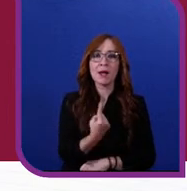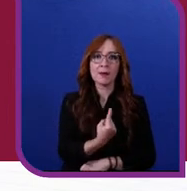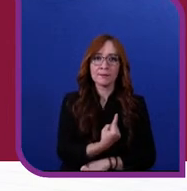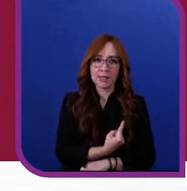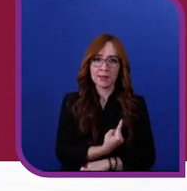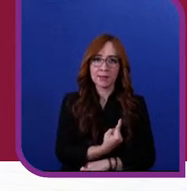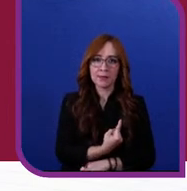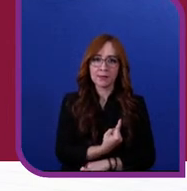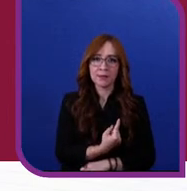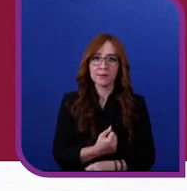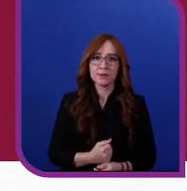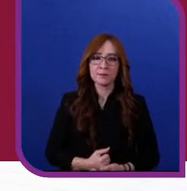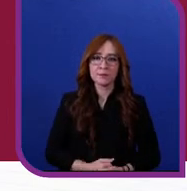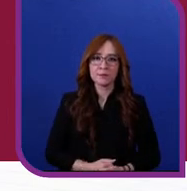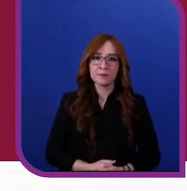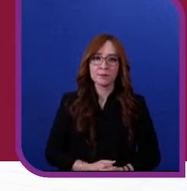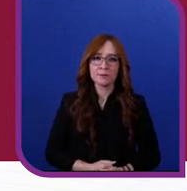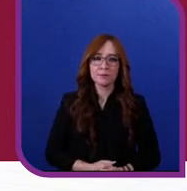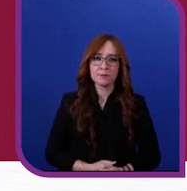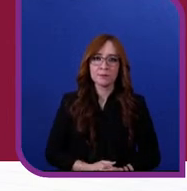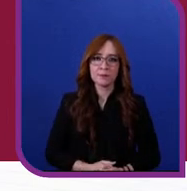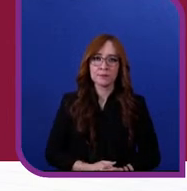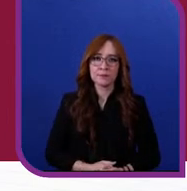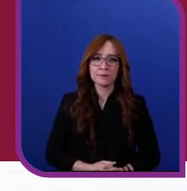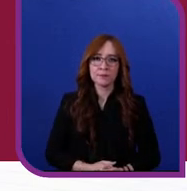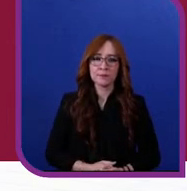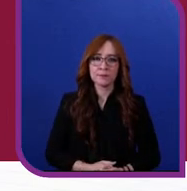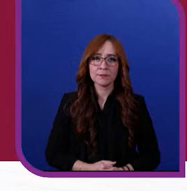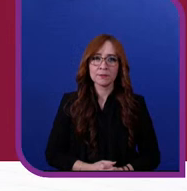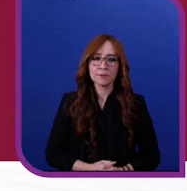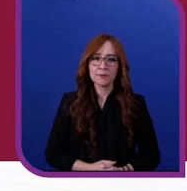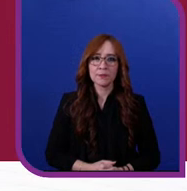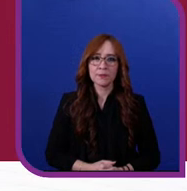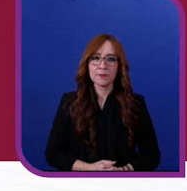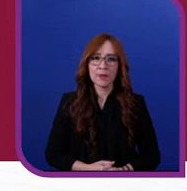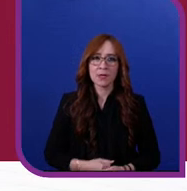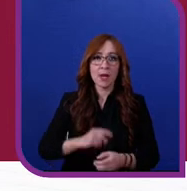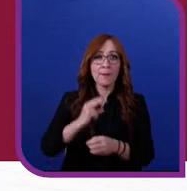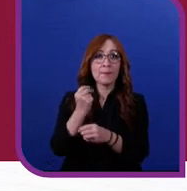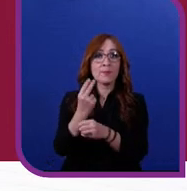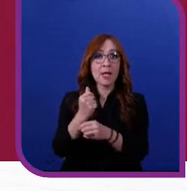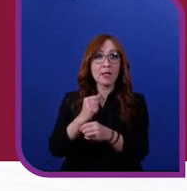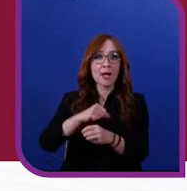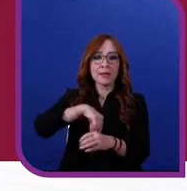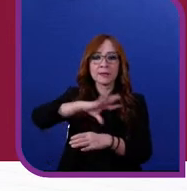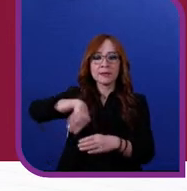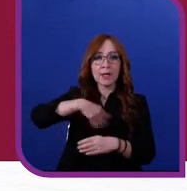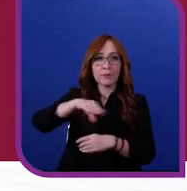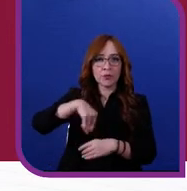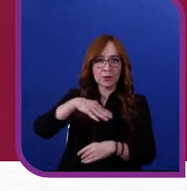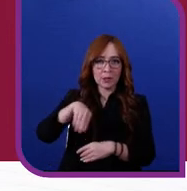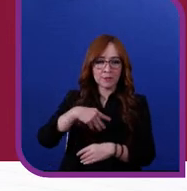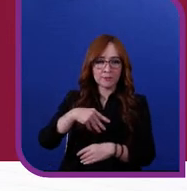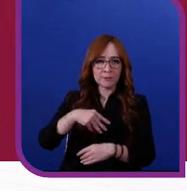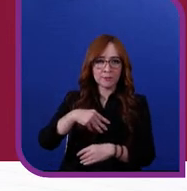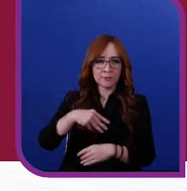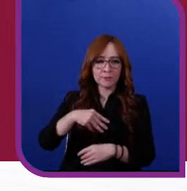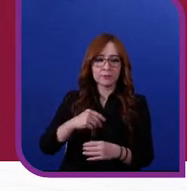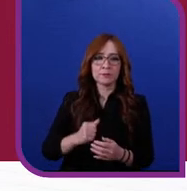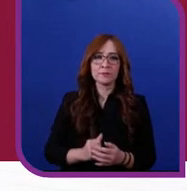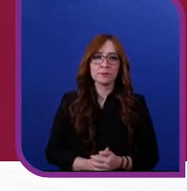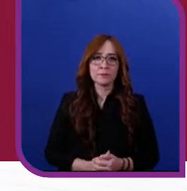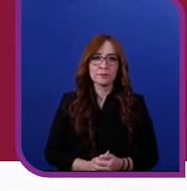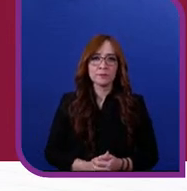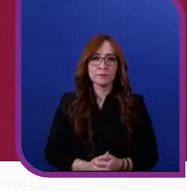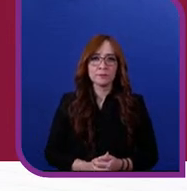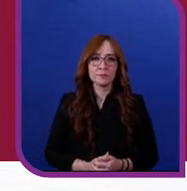blender Finance also a eh Ateng basicly di disupport Dewi a